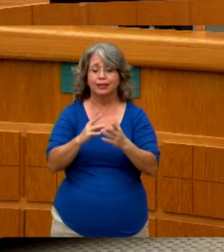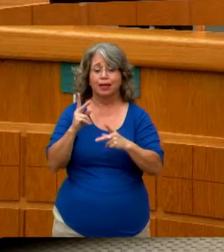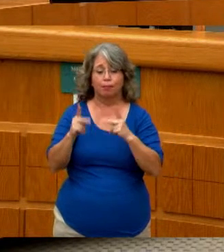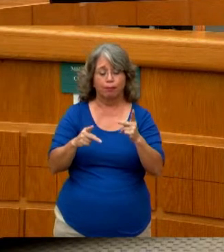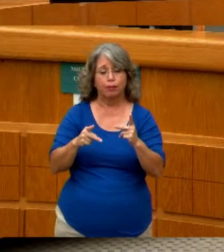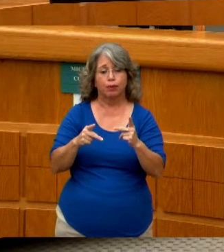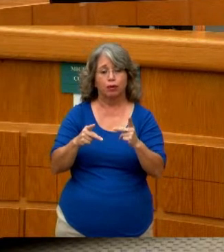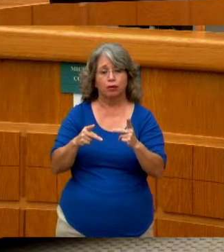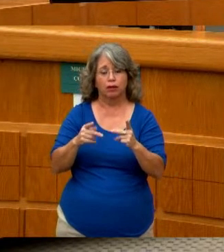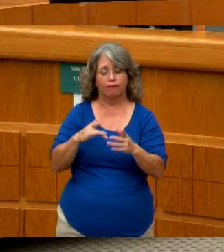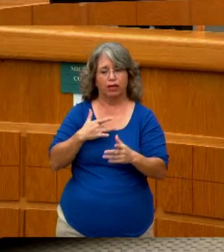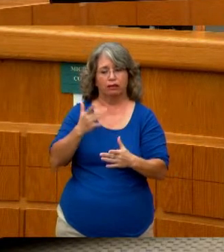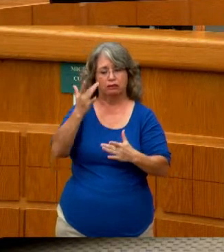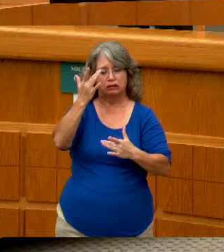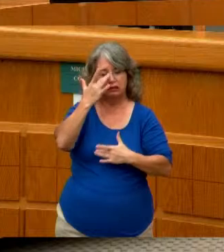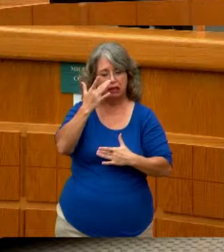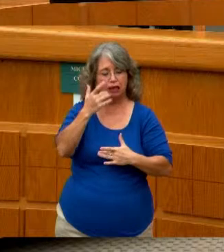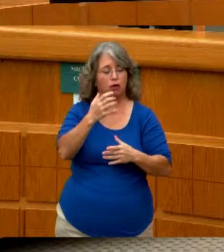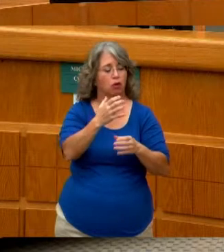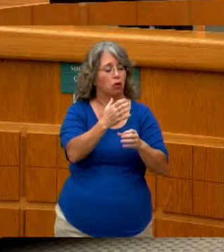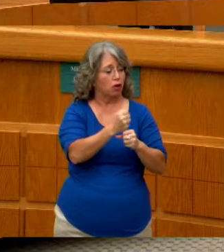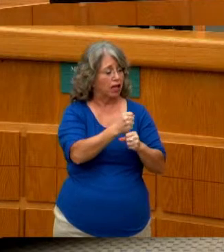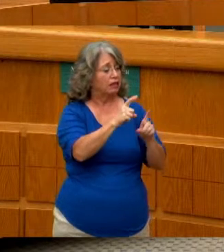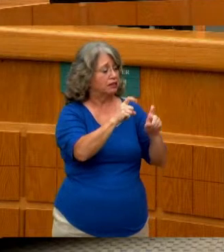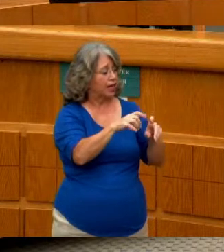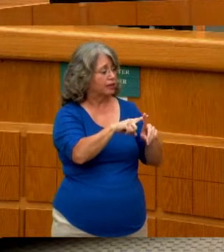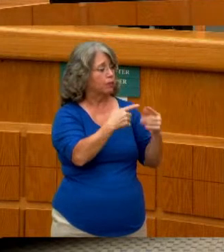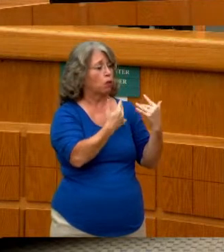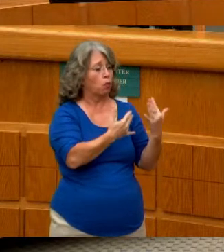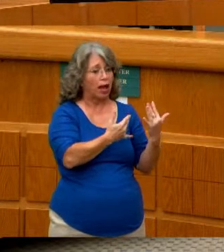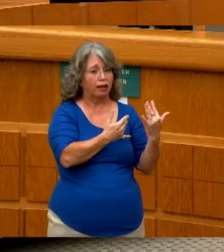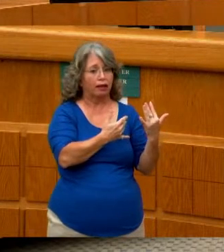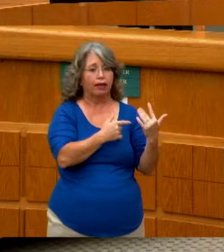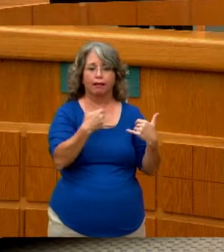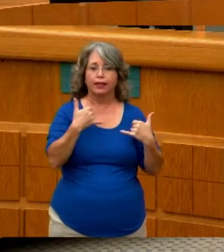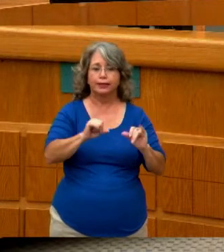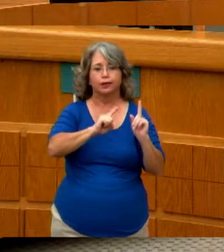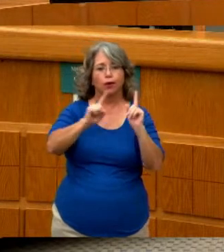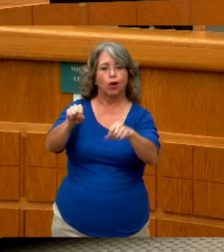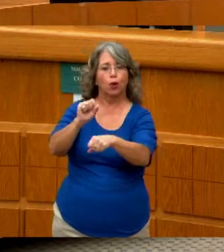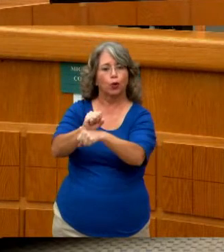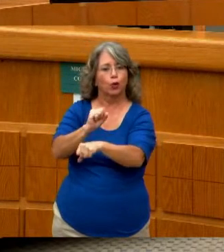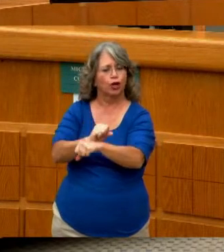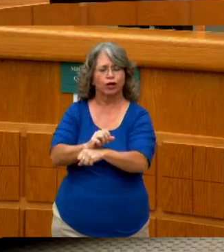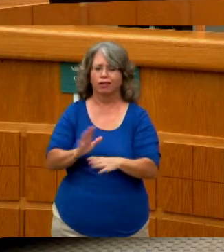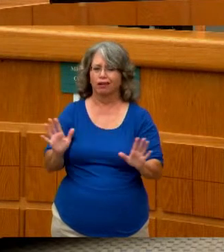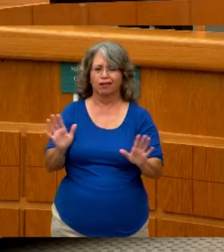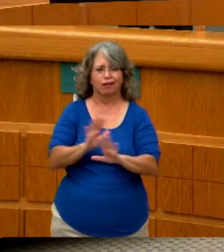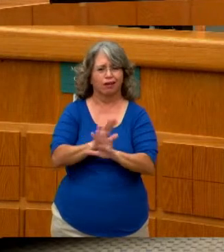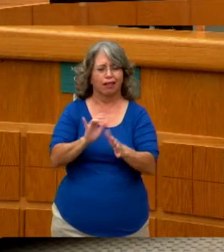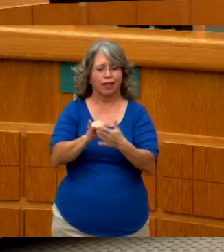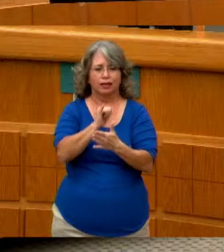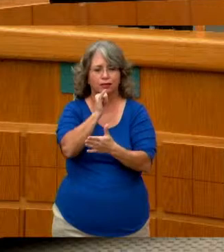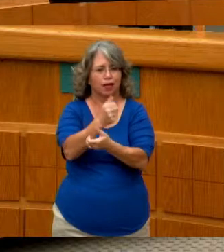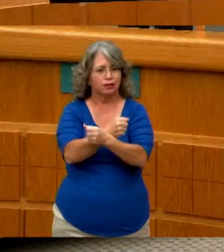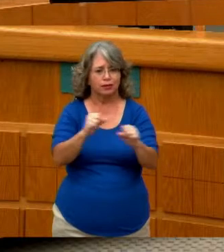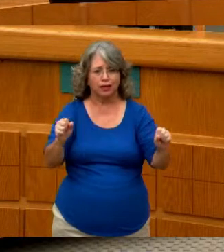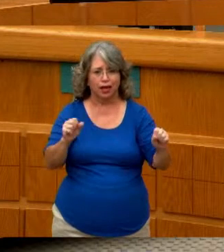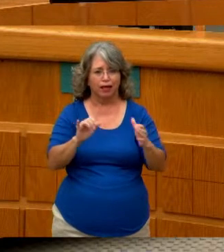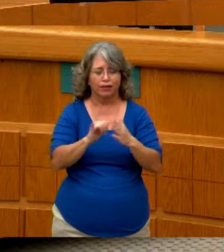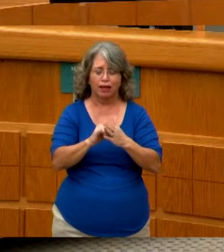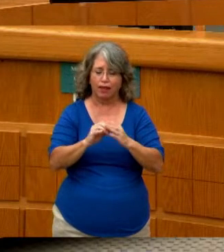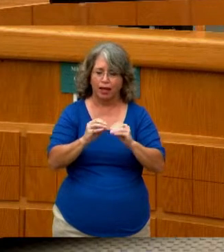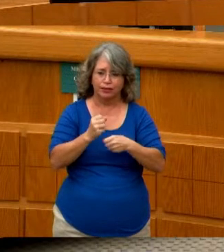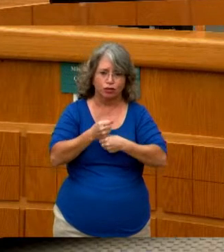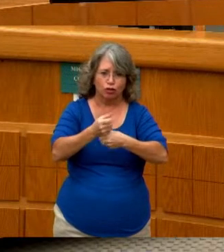employees continue to go to work sick or while waiting on test results. These are very unsafe practices that